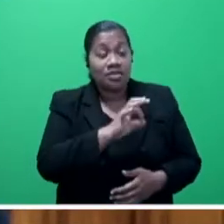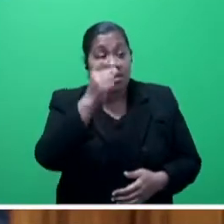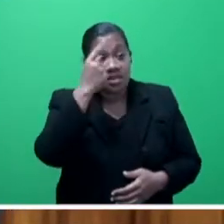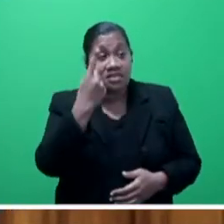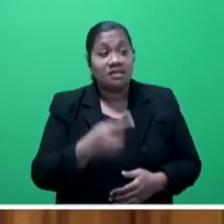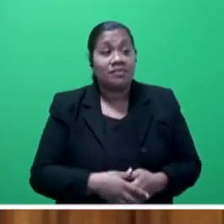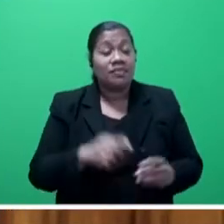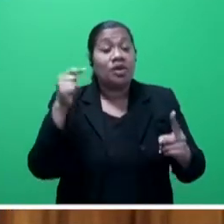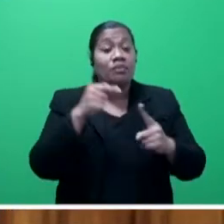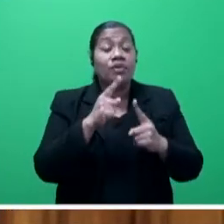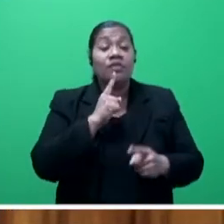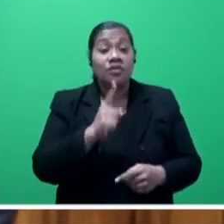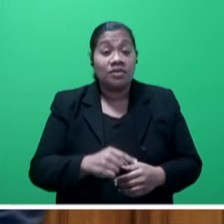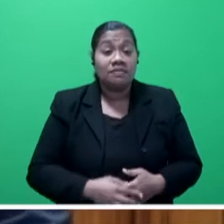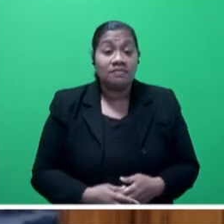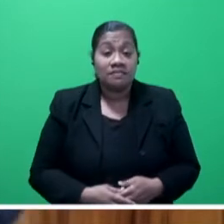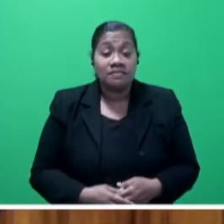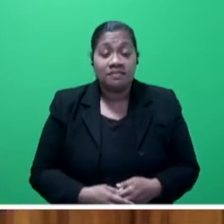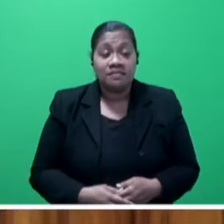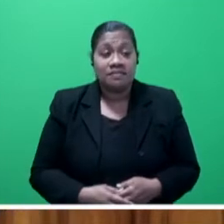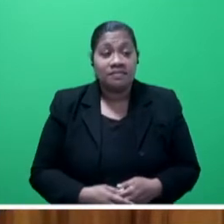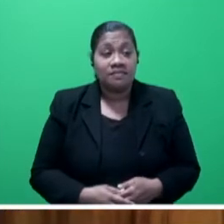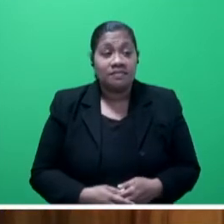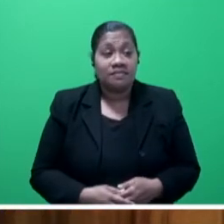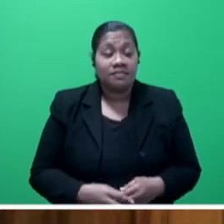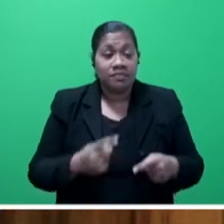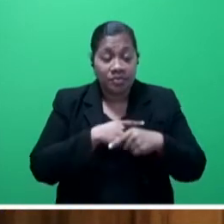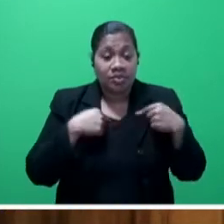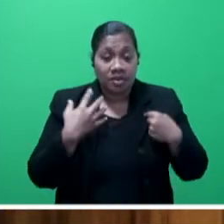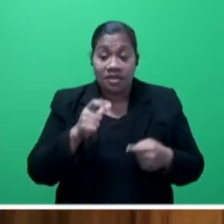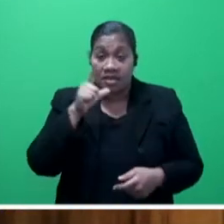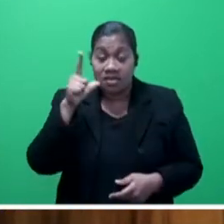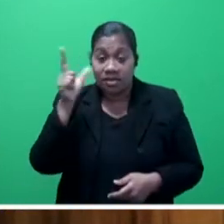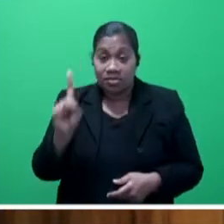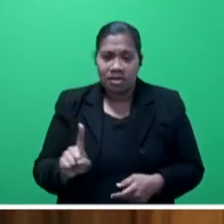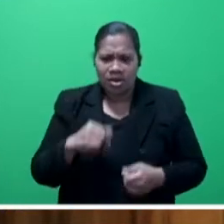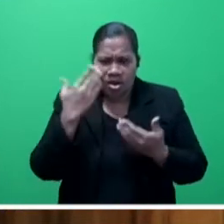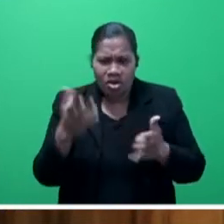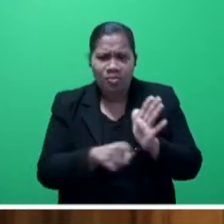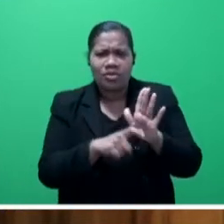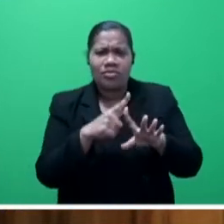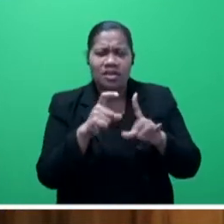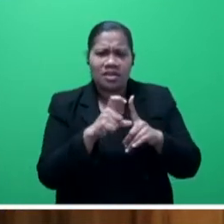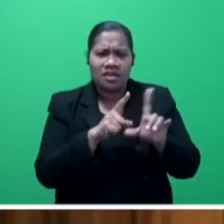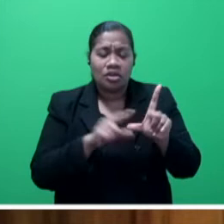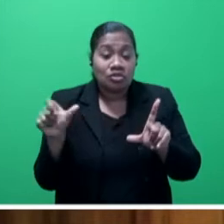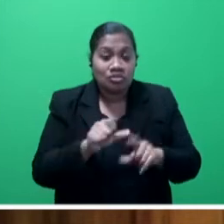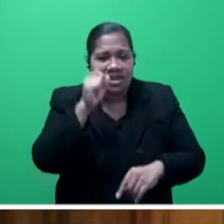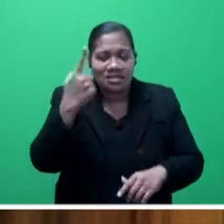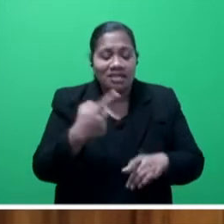point of order is this, Mr. Speaker. We had yesterday and today Honourable Reddy, who should understand English language